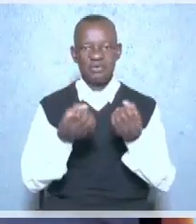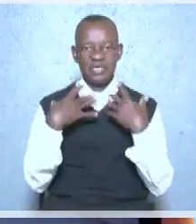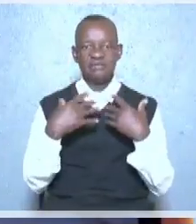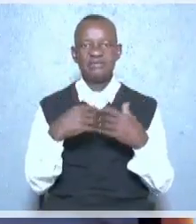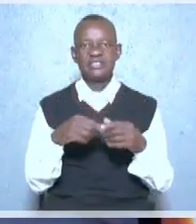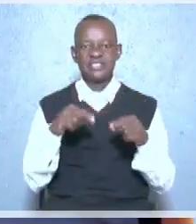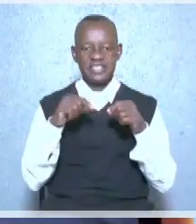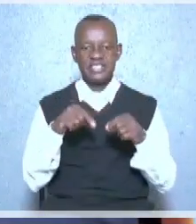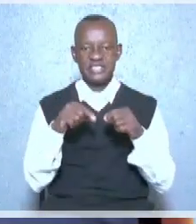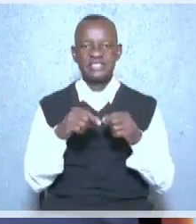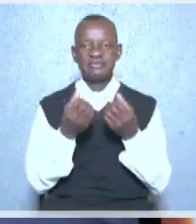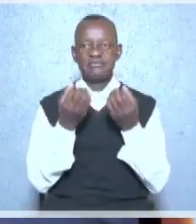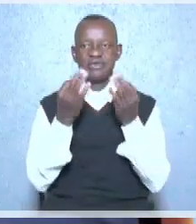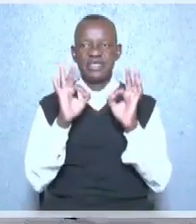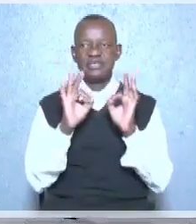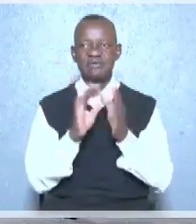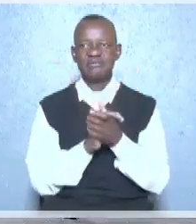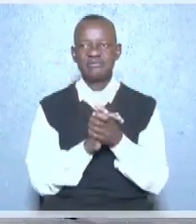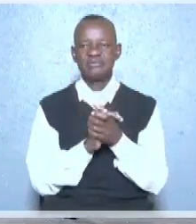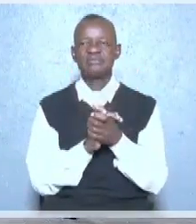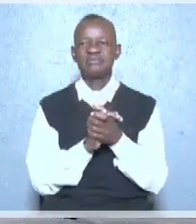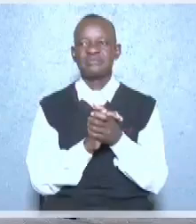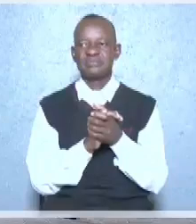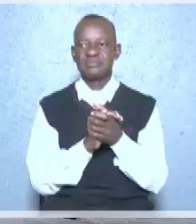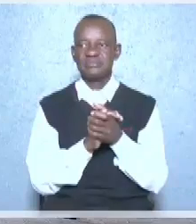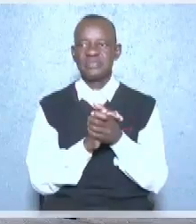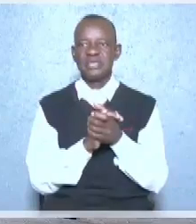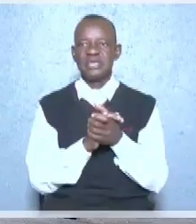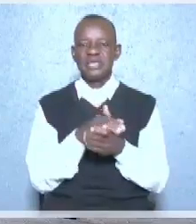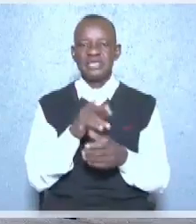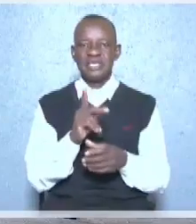believe. Yeah. But perhaps just quickly on that one.